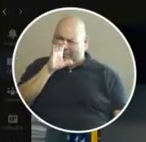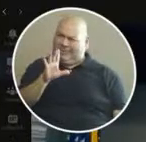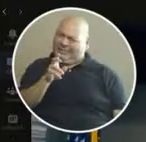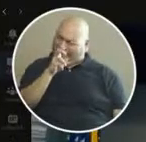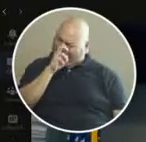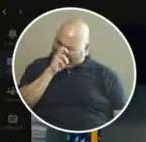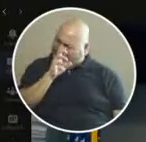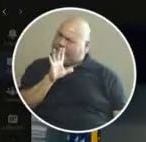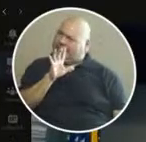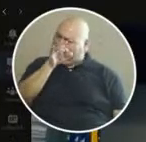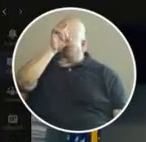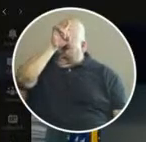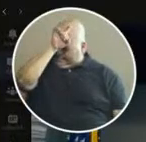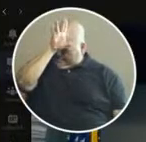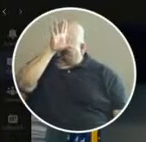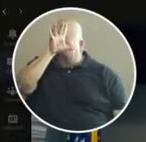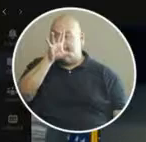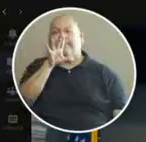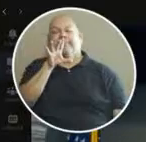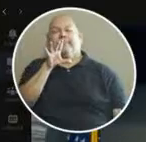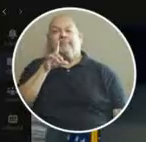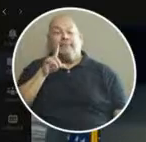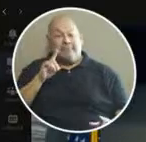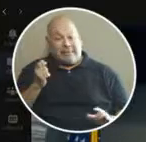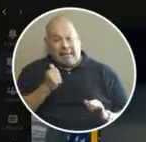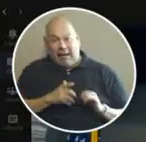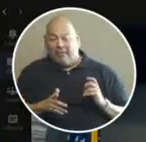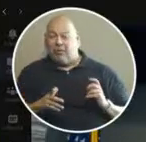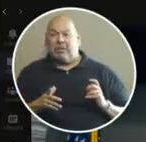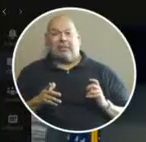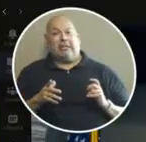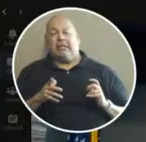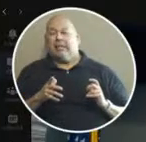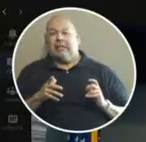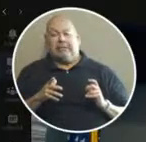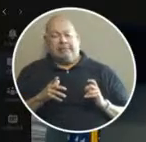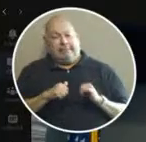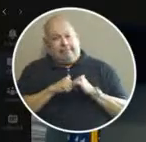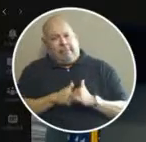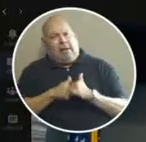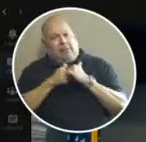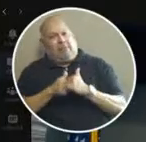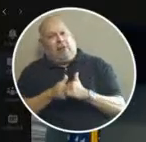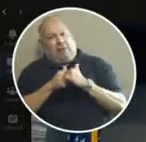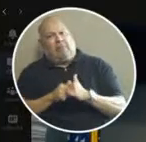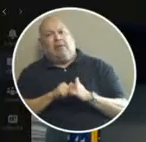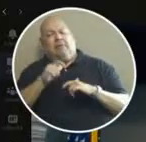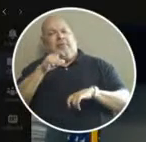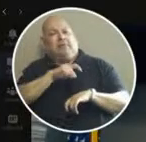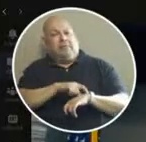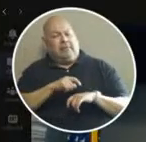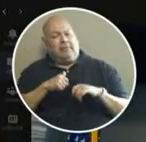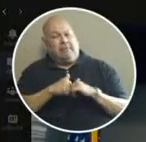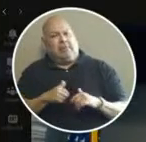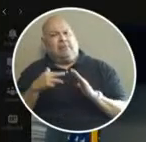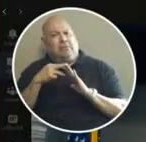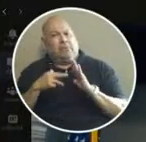Please continue observing all these elements that are part of the new norm, and we will continue